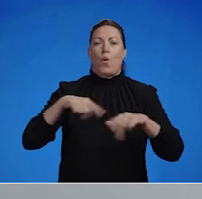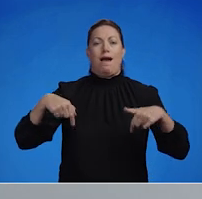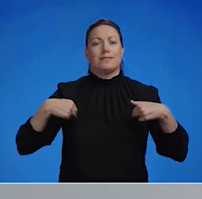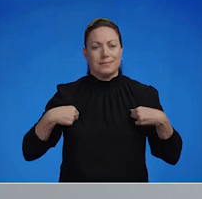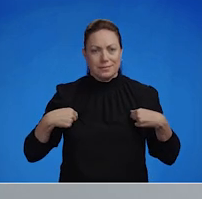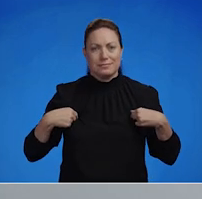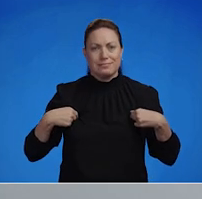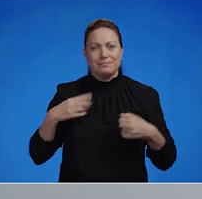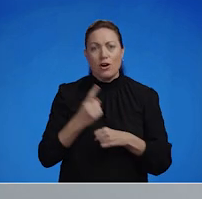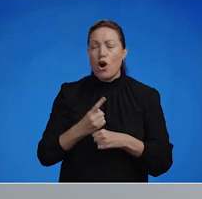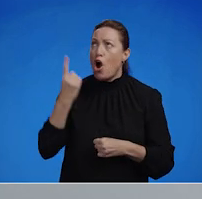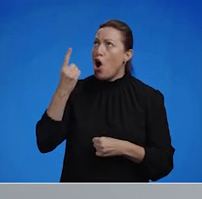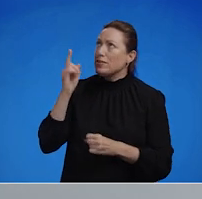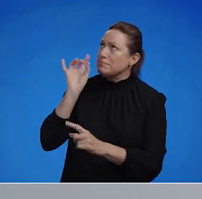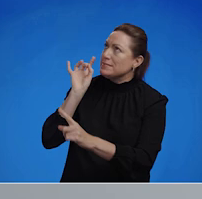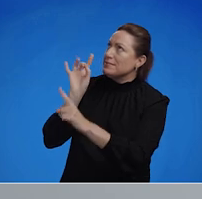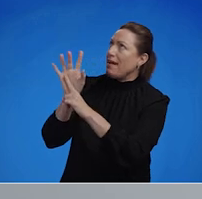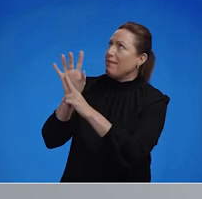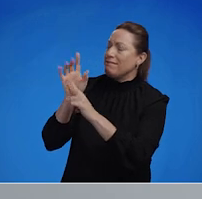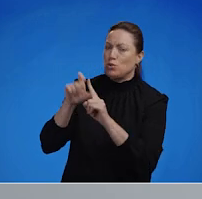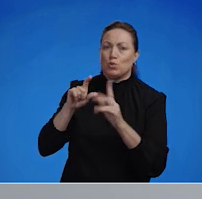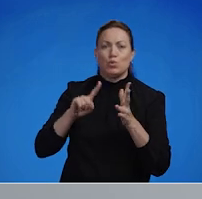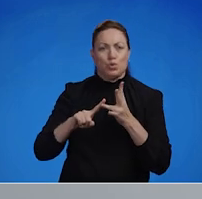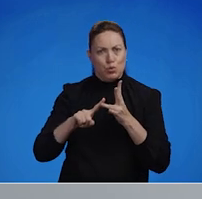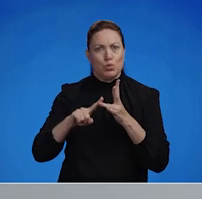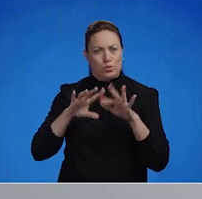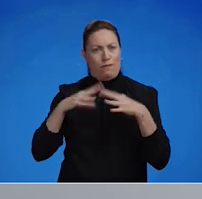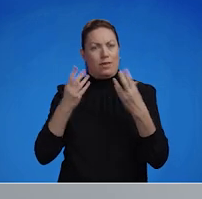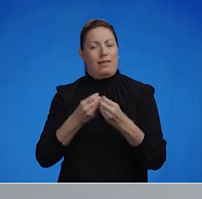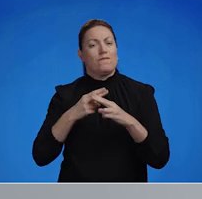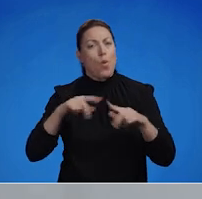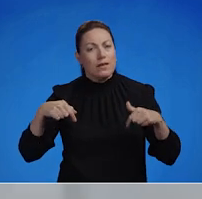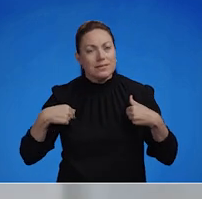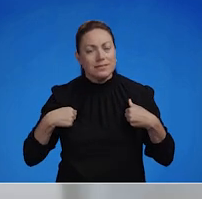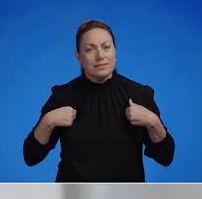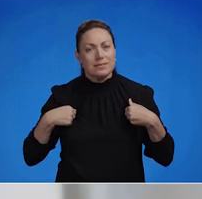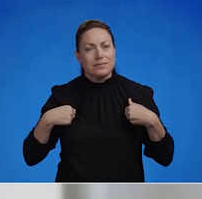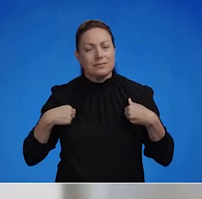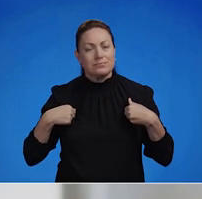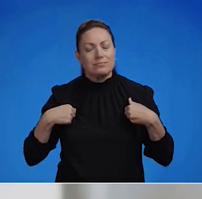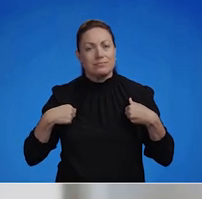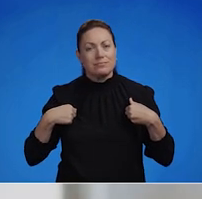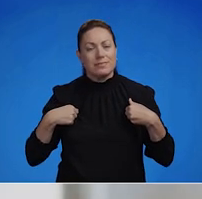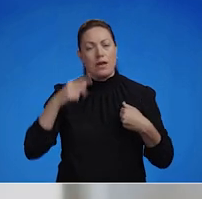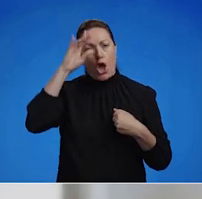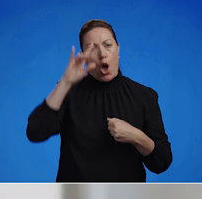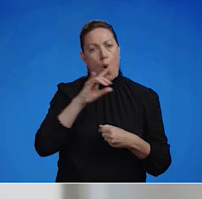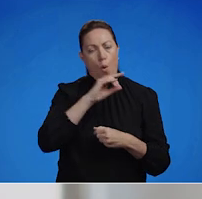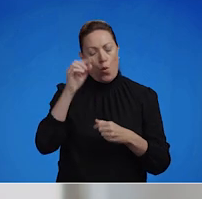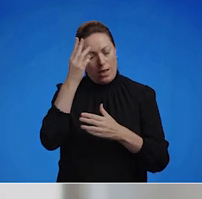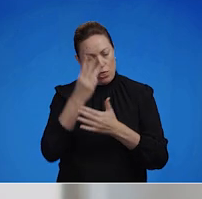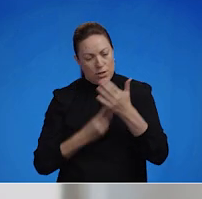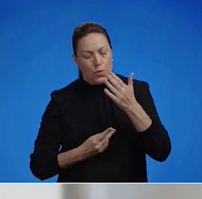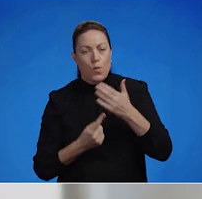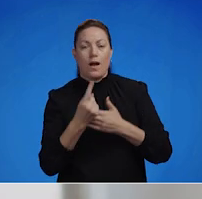works, the God himself who has done all these things, the Holy Trinity,